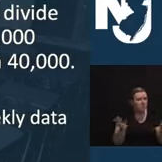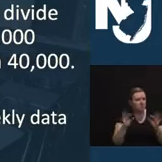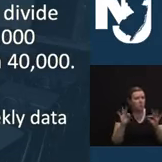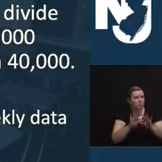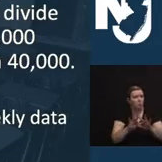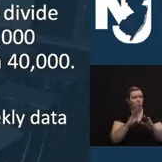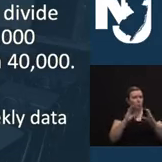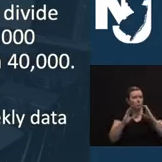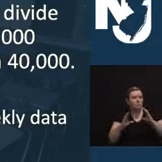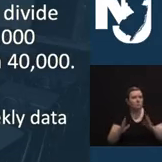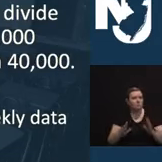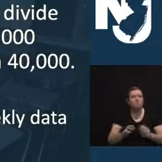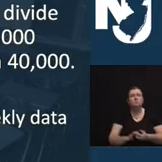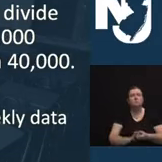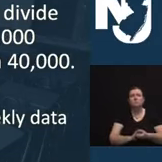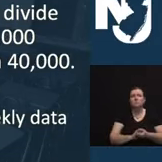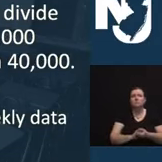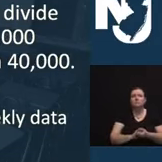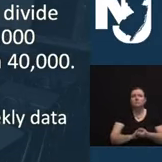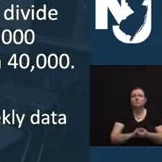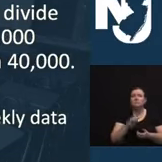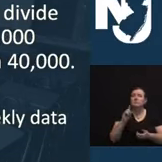department's website. That's